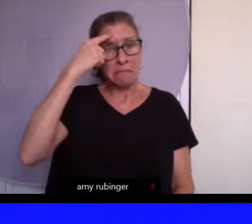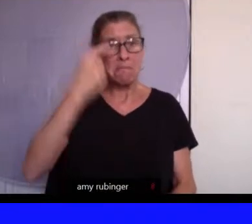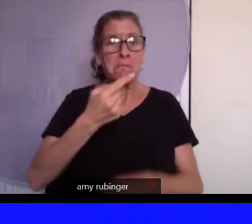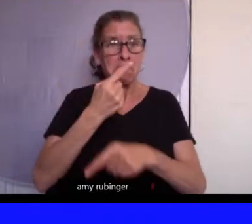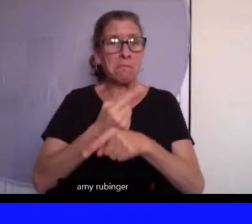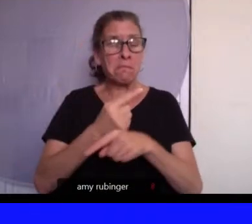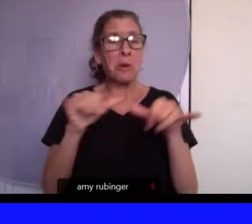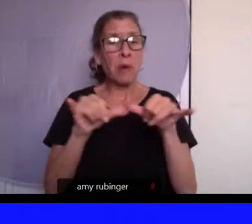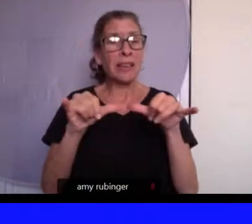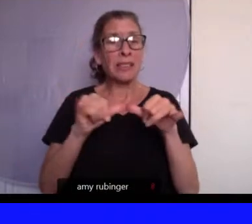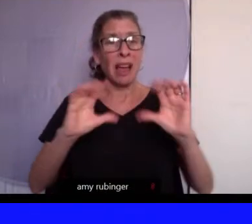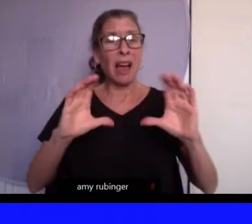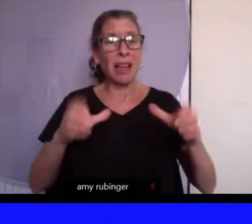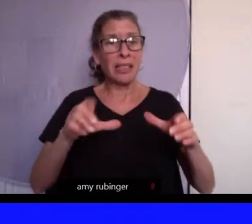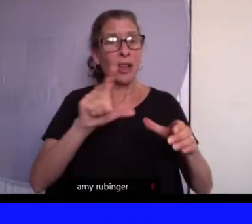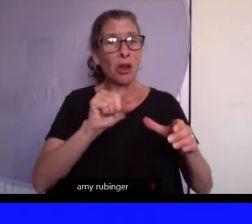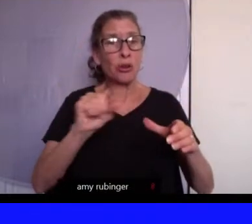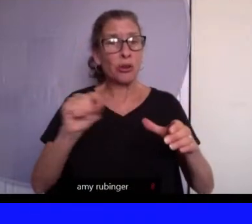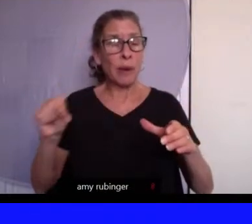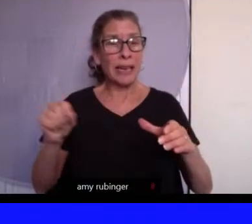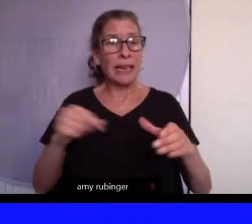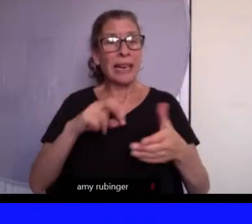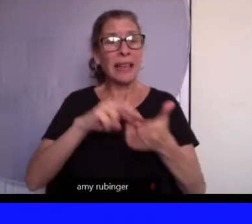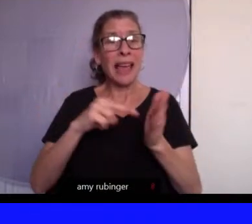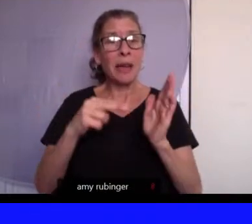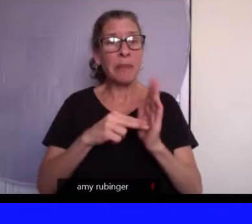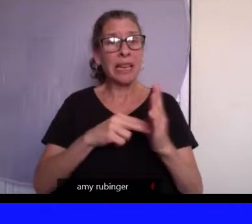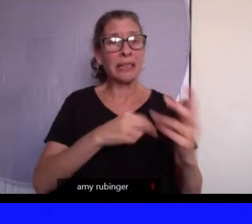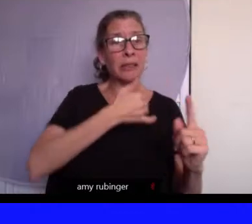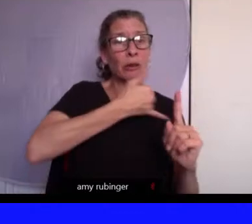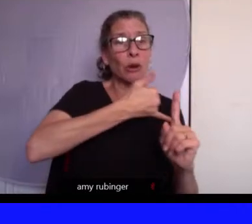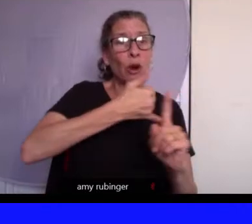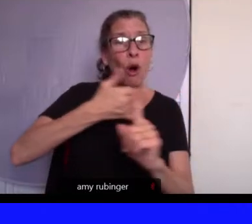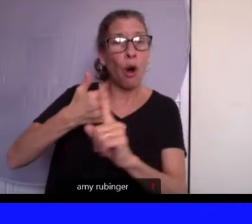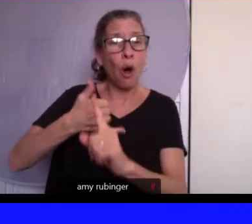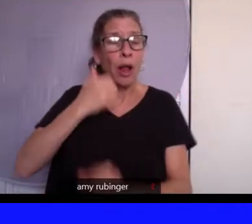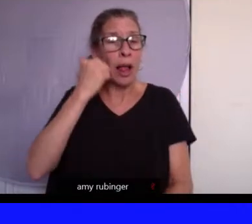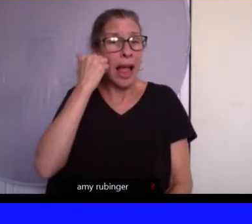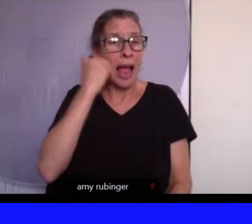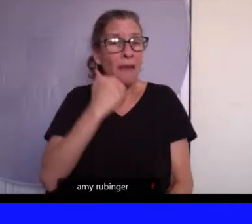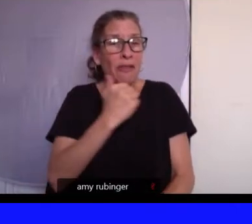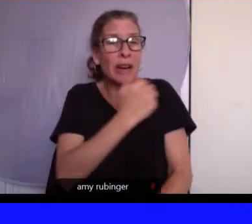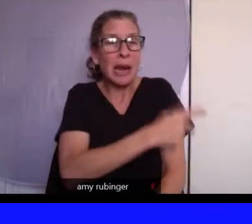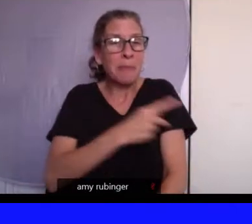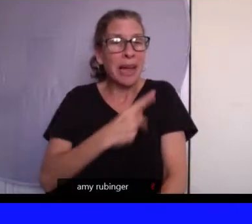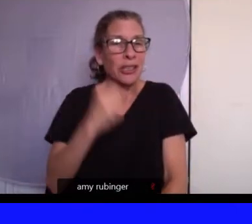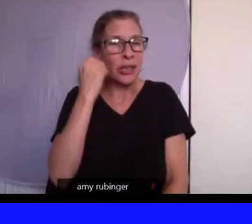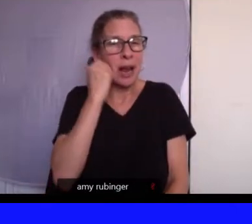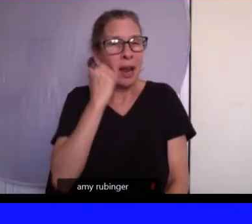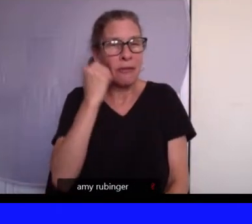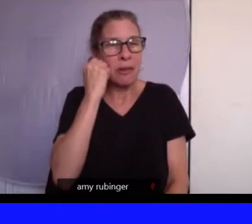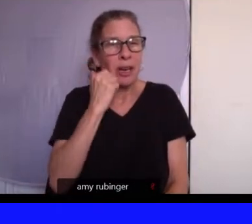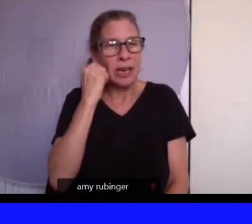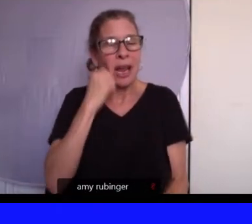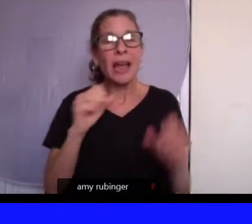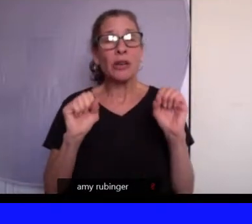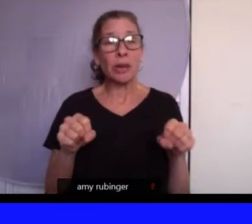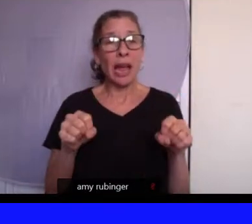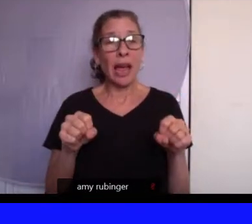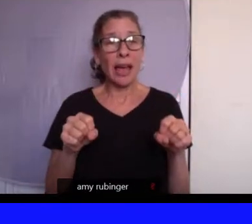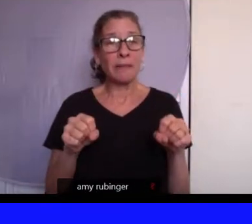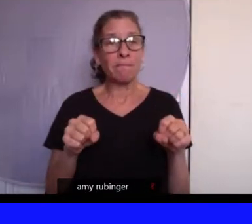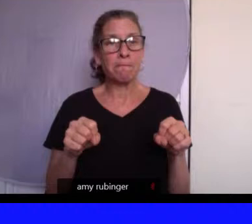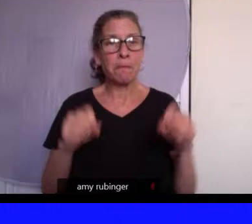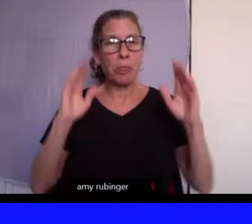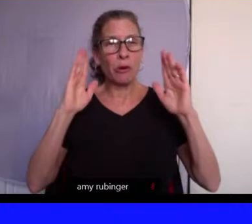this for themselves. And some of the interventions have brought in family members who previously have not been involved